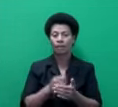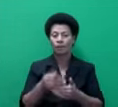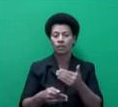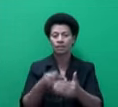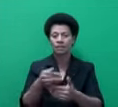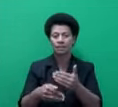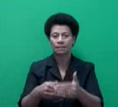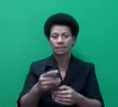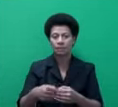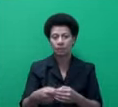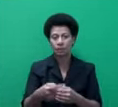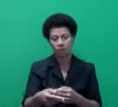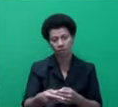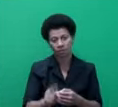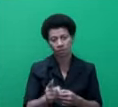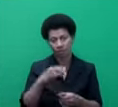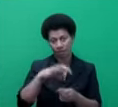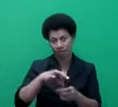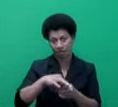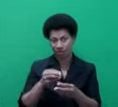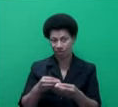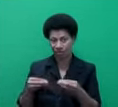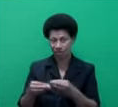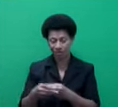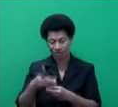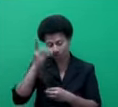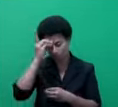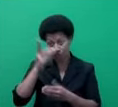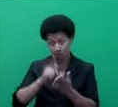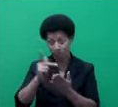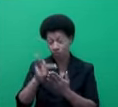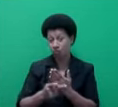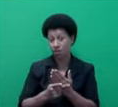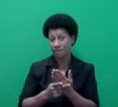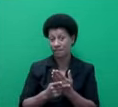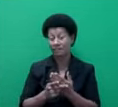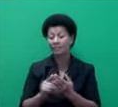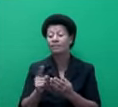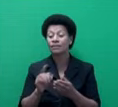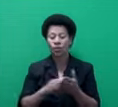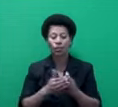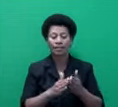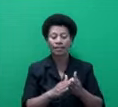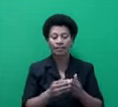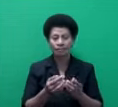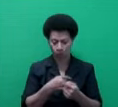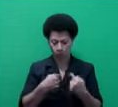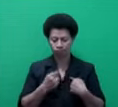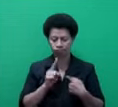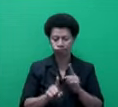on with the elections office. There's educational programs, etc., that go out to the communities. We do it,